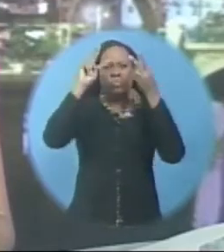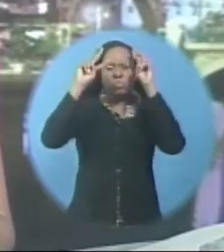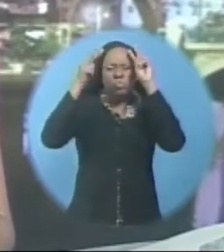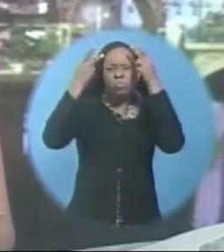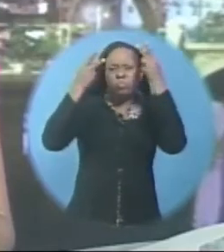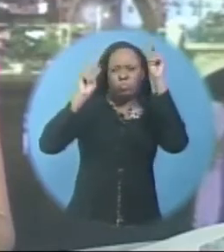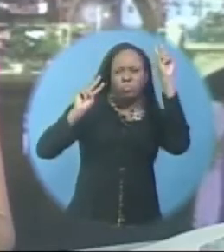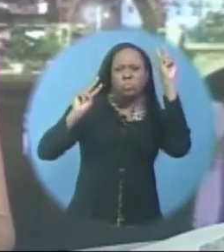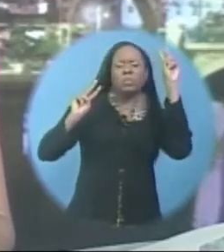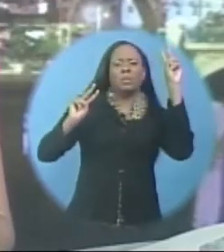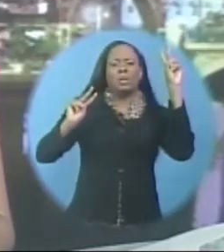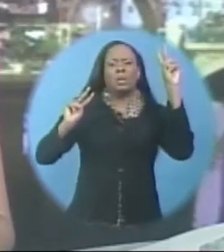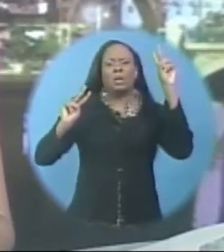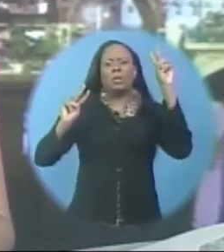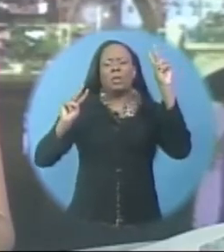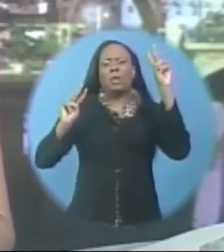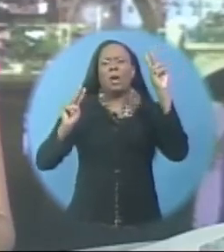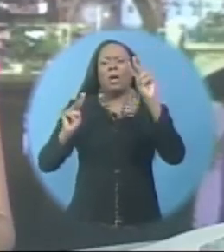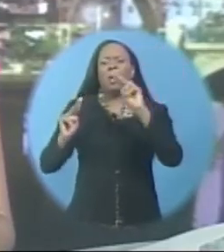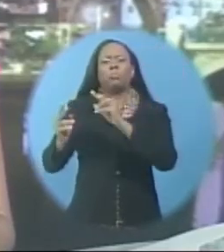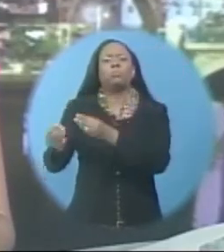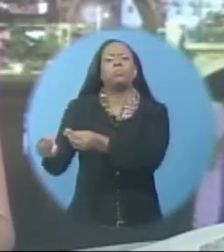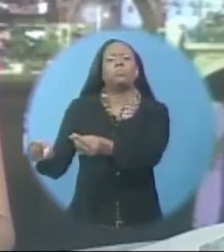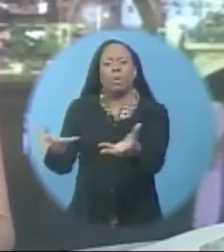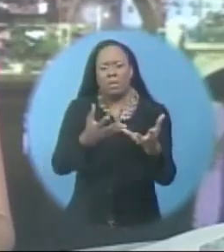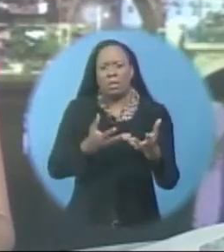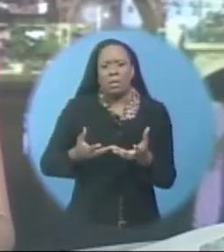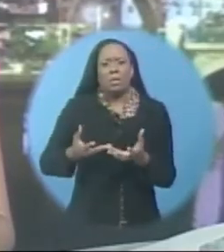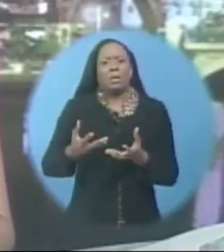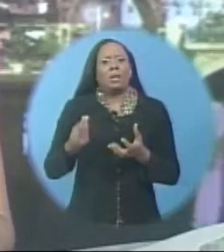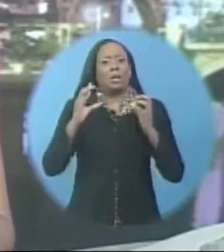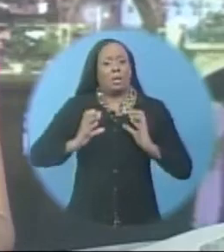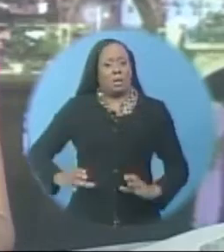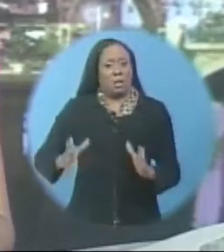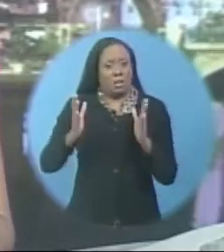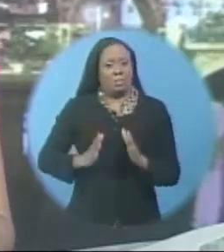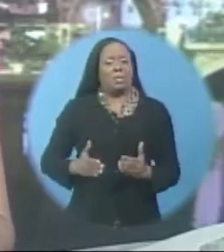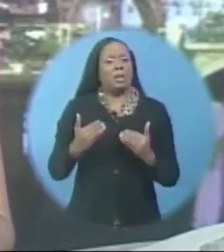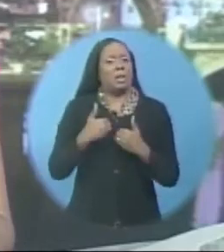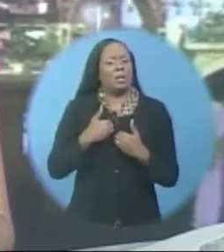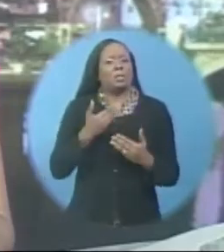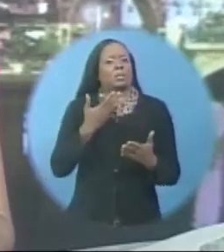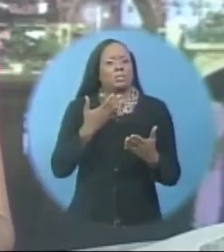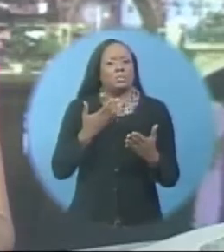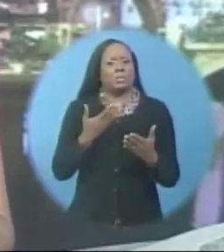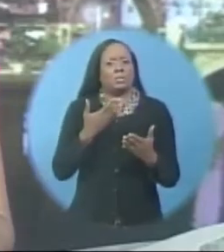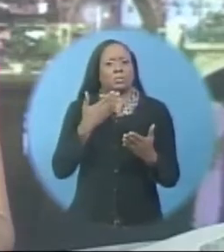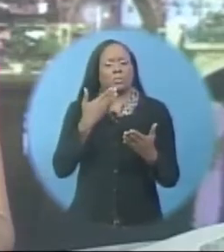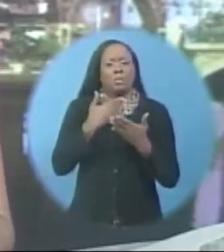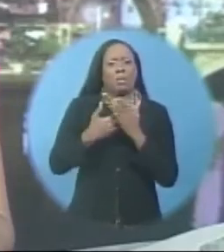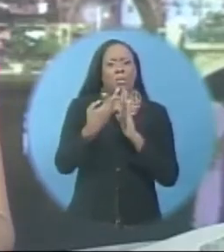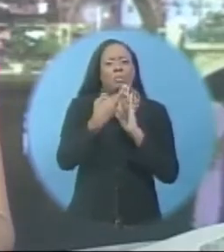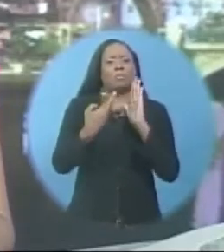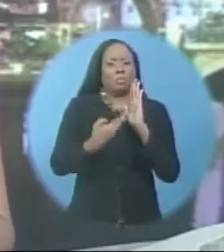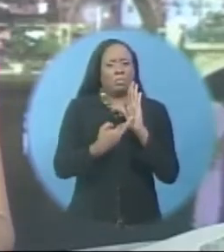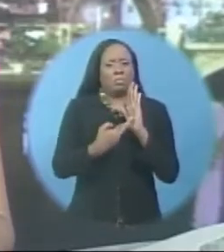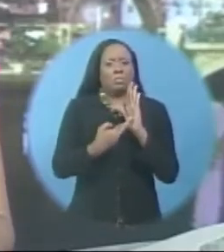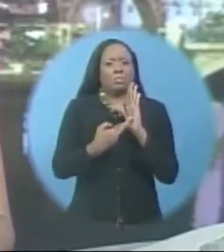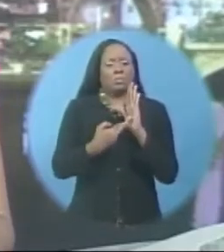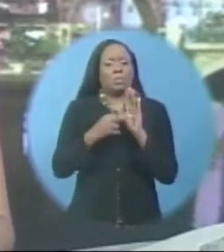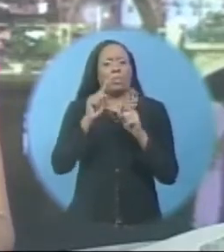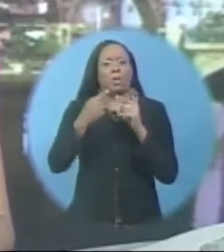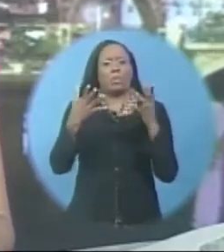of misinformation is being circulated, and he's told customers the BWA has a set standard operations